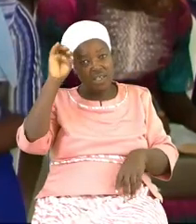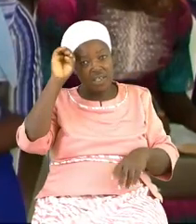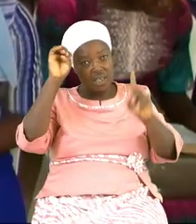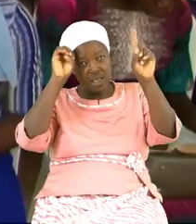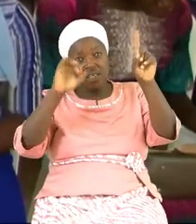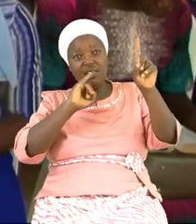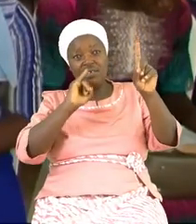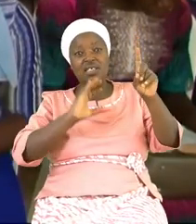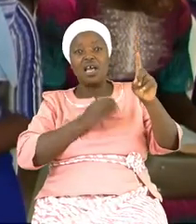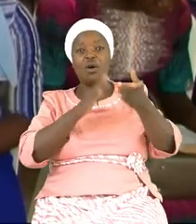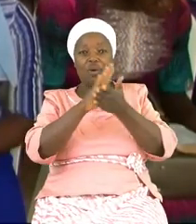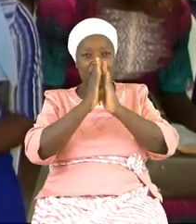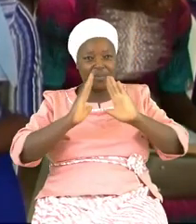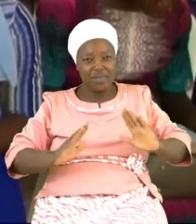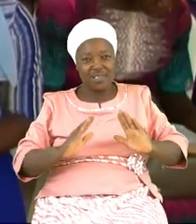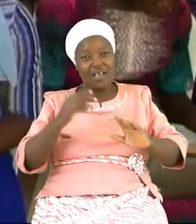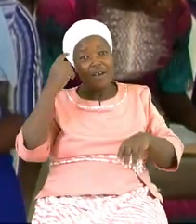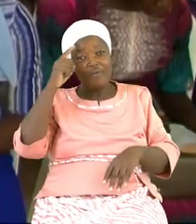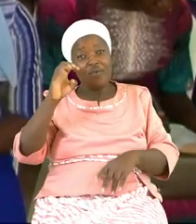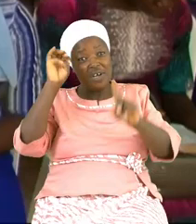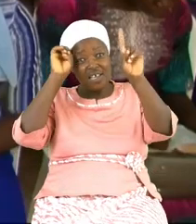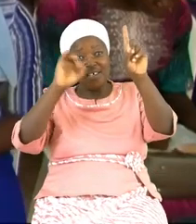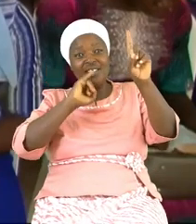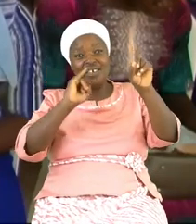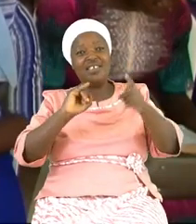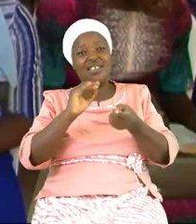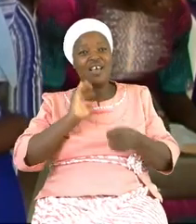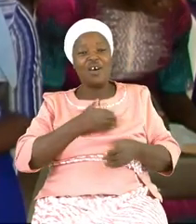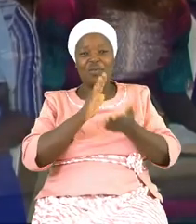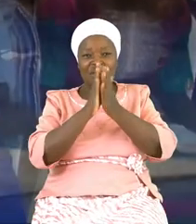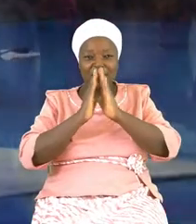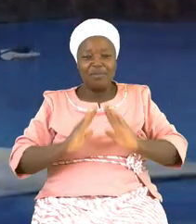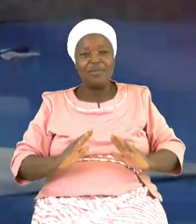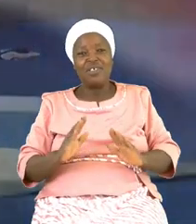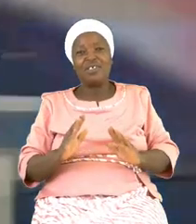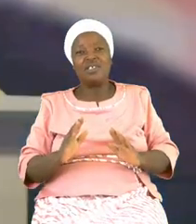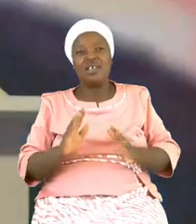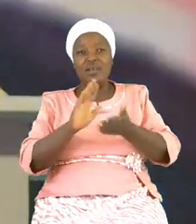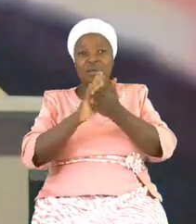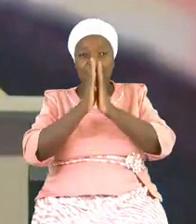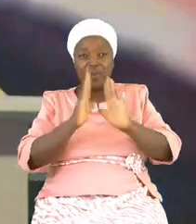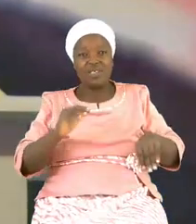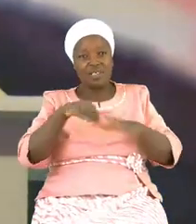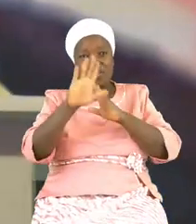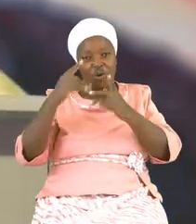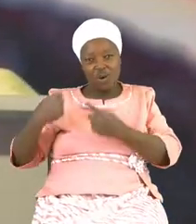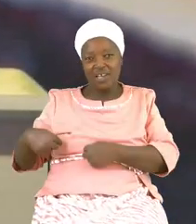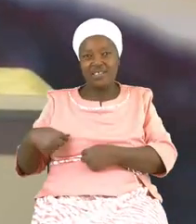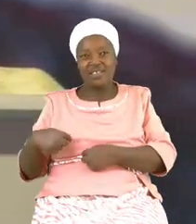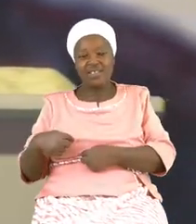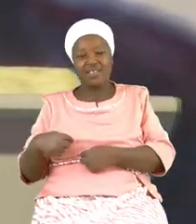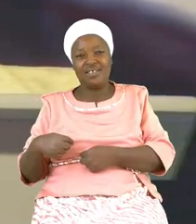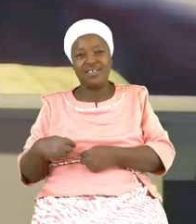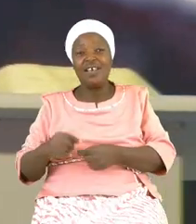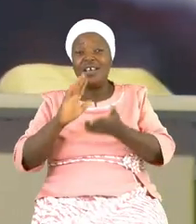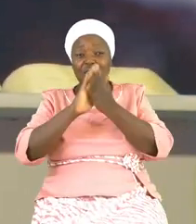peace. For he is our peace. Peace in your heart. Peace in